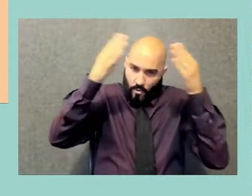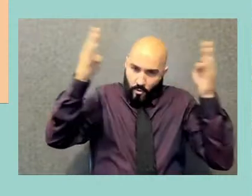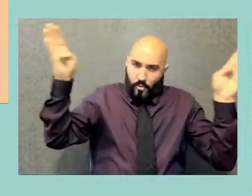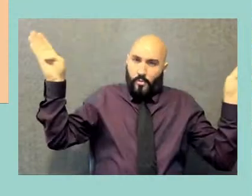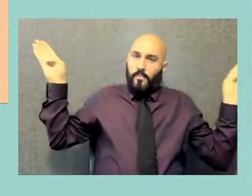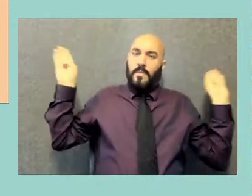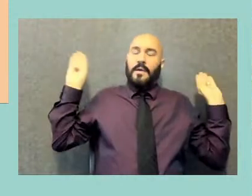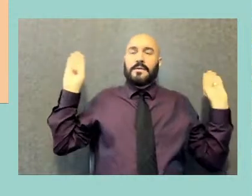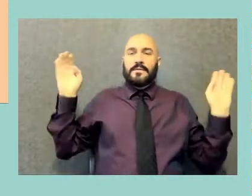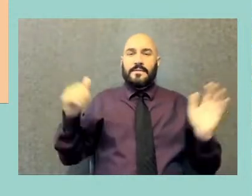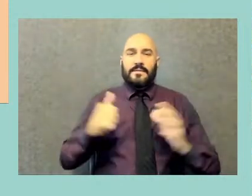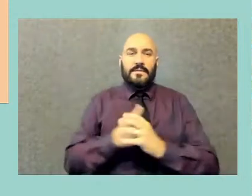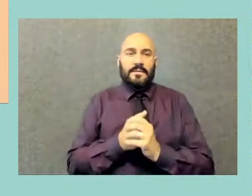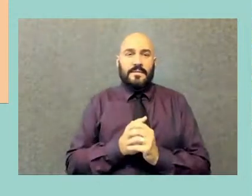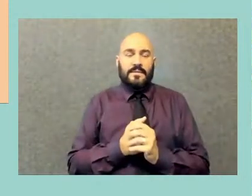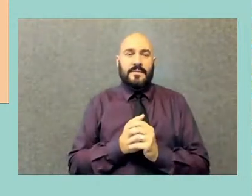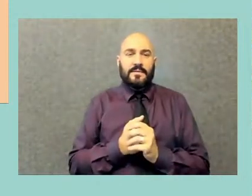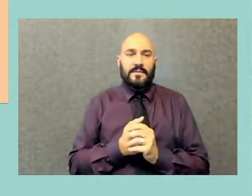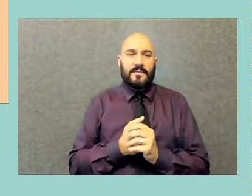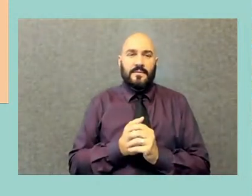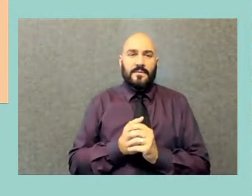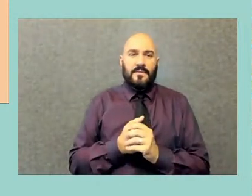opening. We are